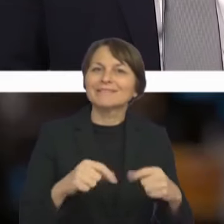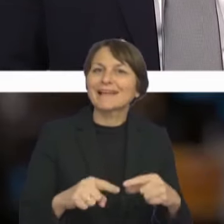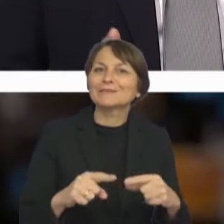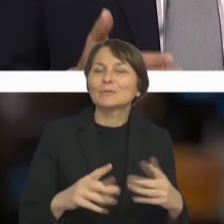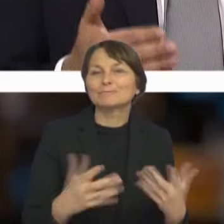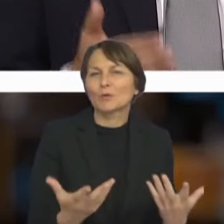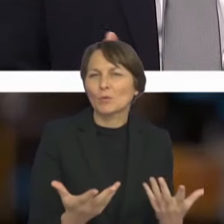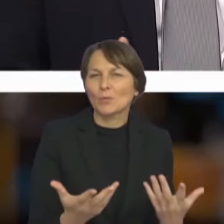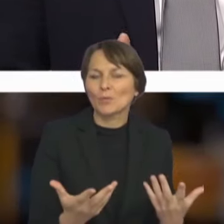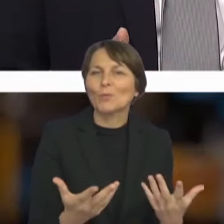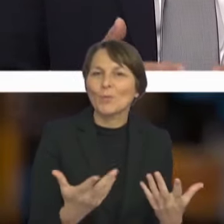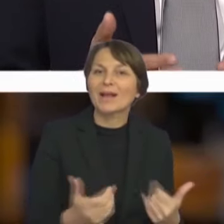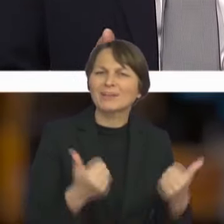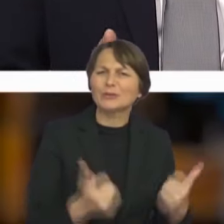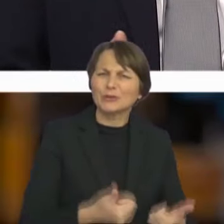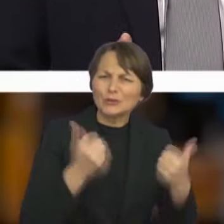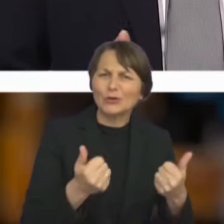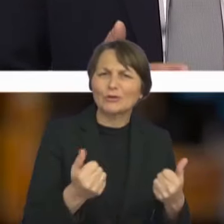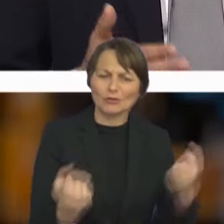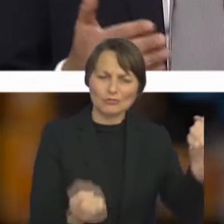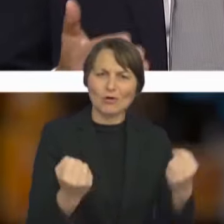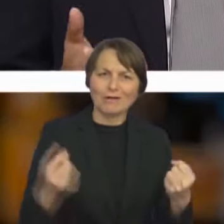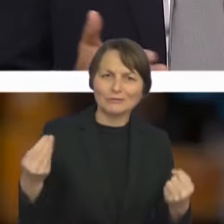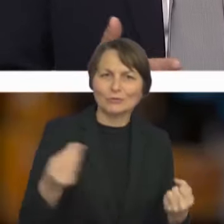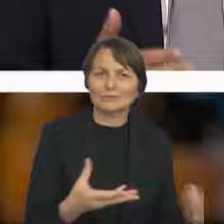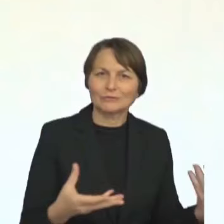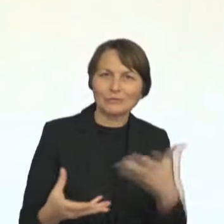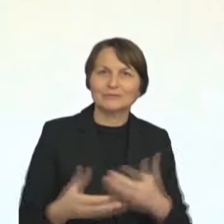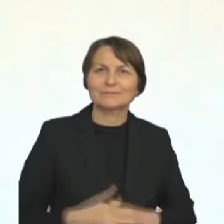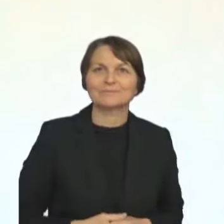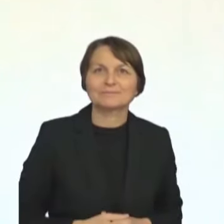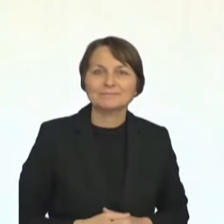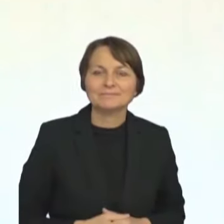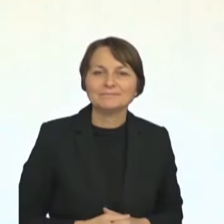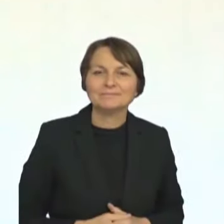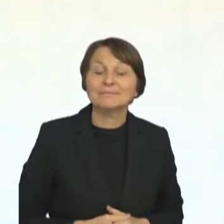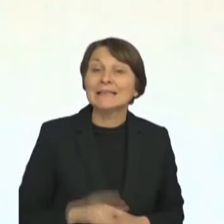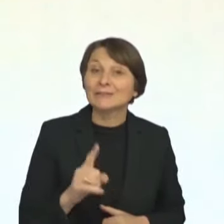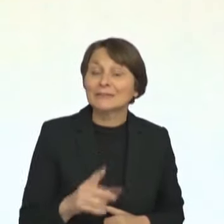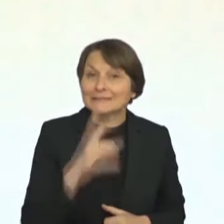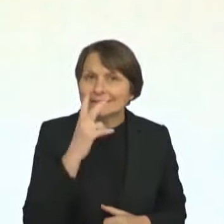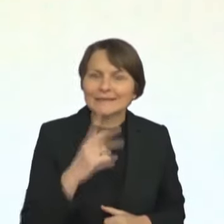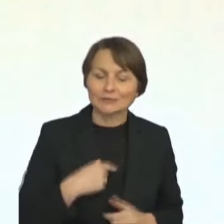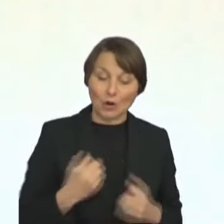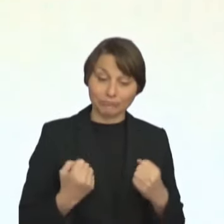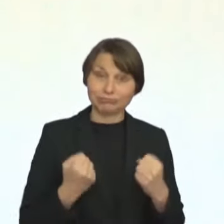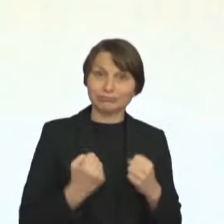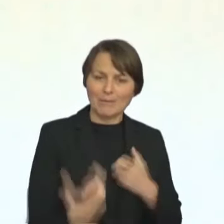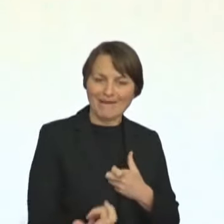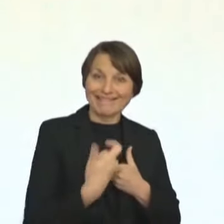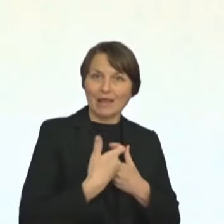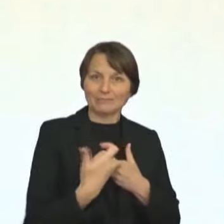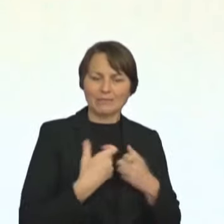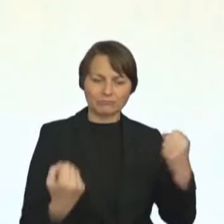Google Automotive Services. It will know what trips you take, it will adapt to your needs, and will propose services that